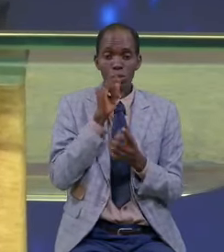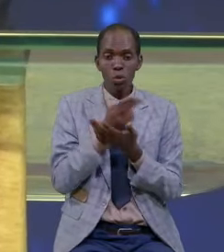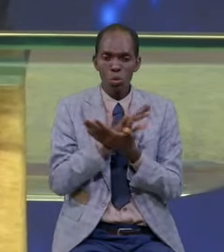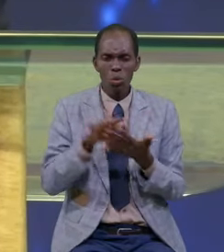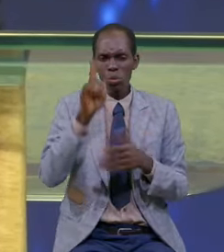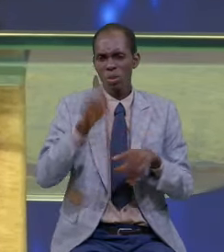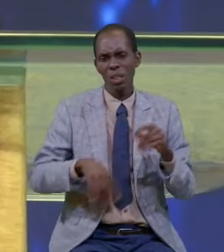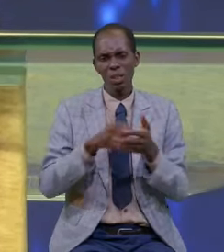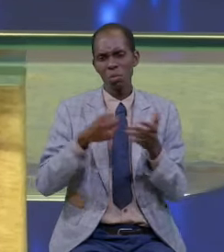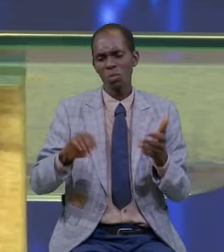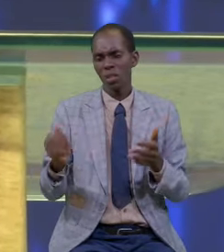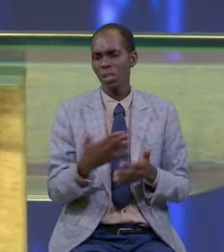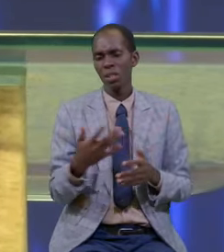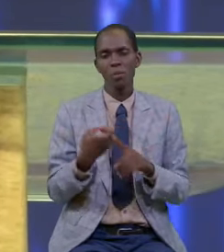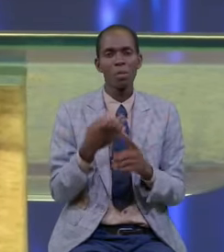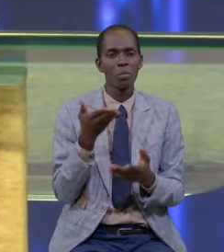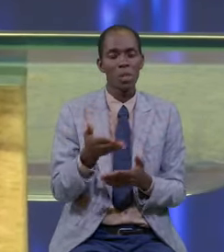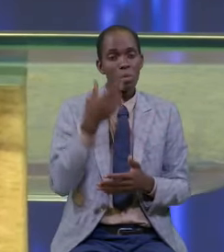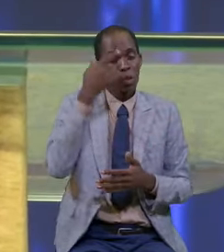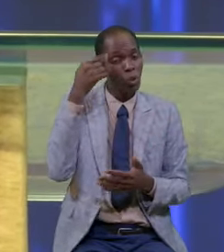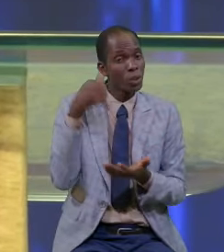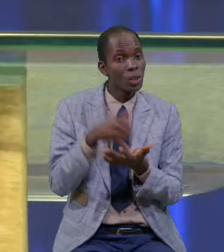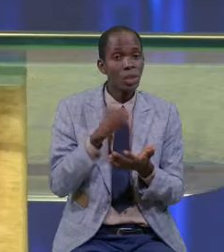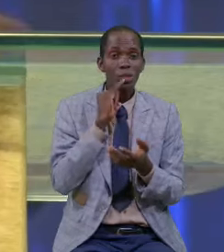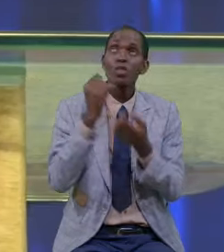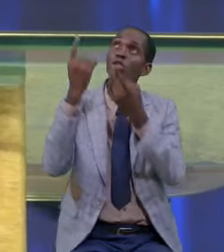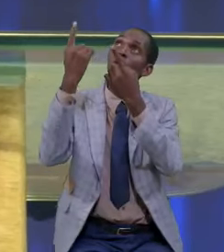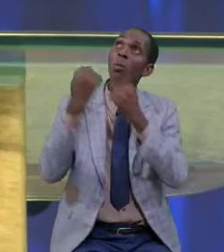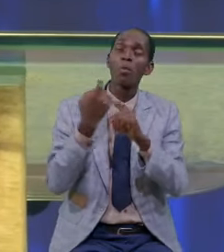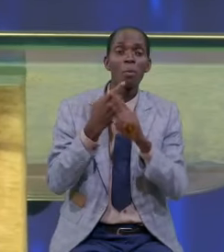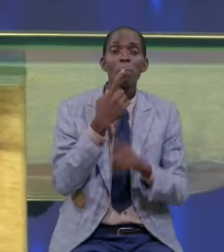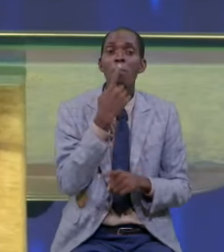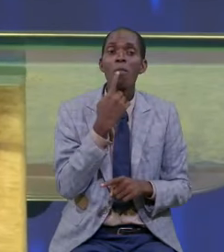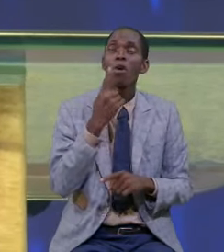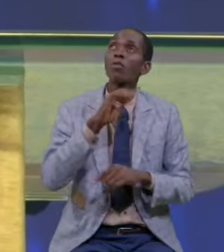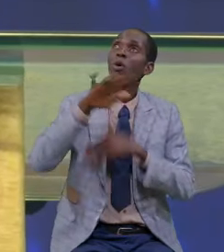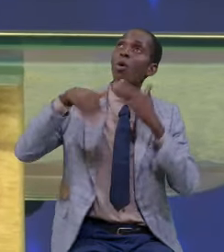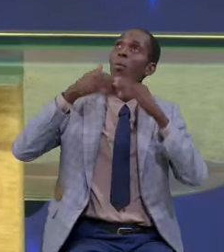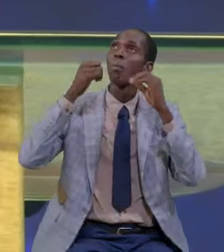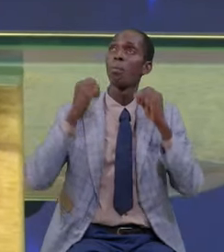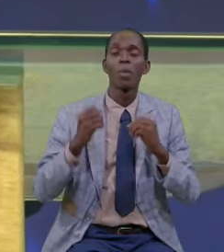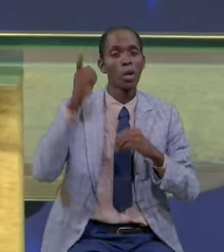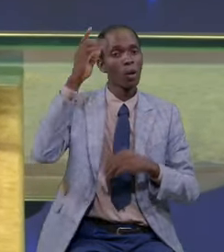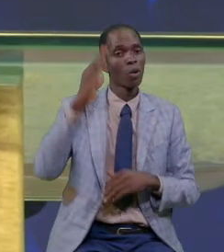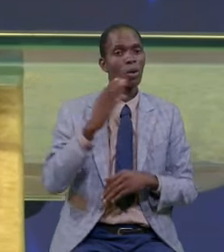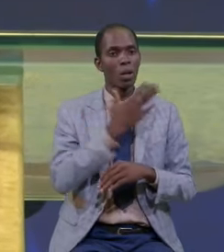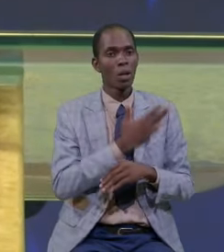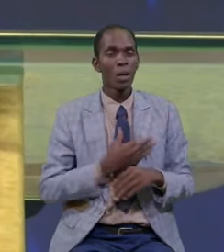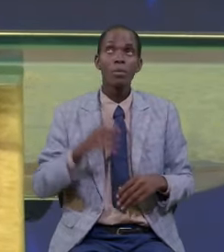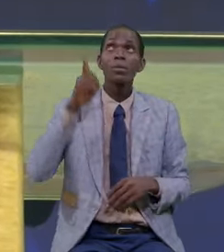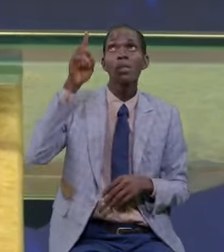that. It's coming from the mouth of the Almighty. And then it says, he remembered